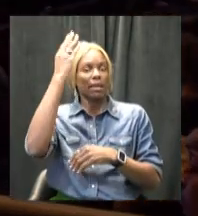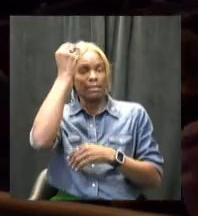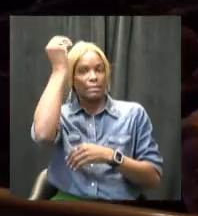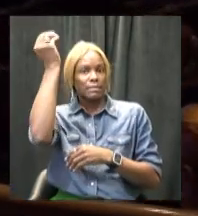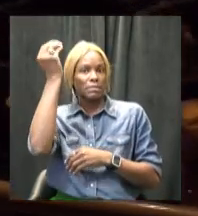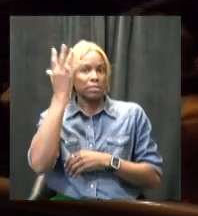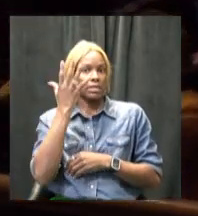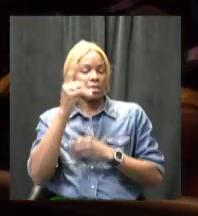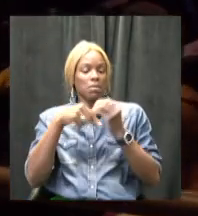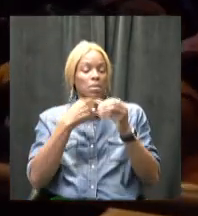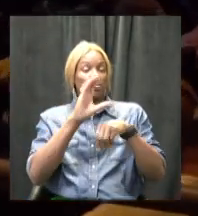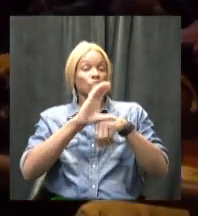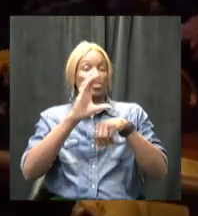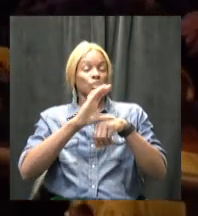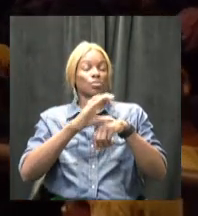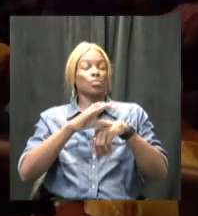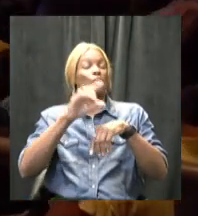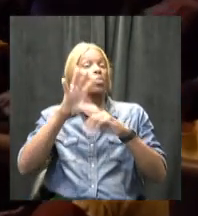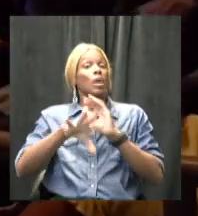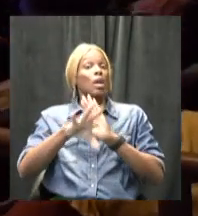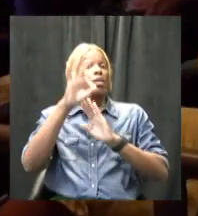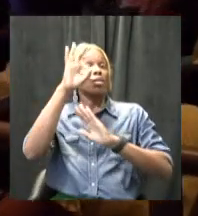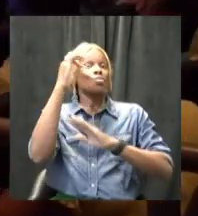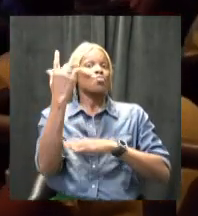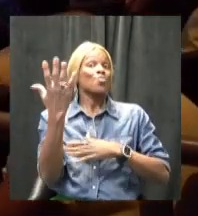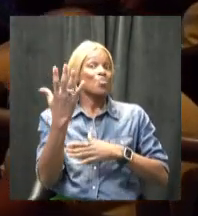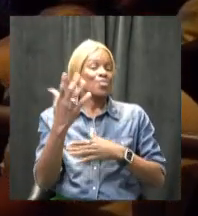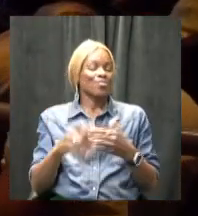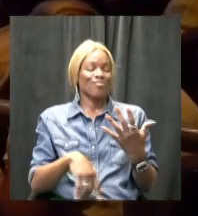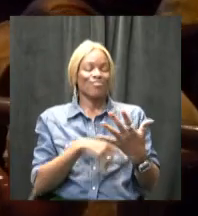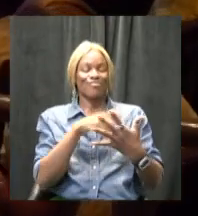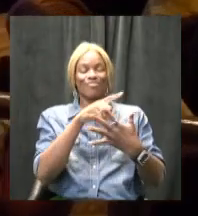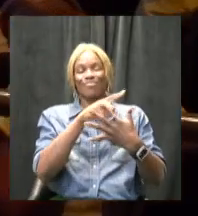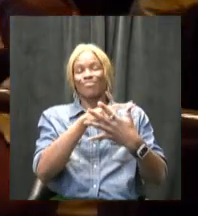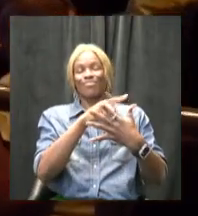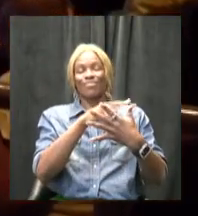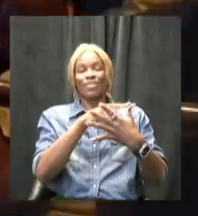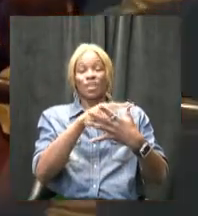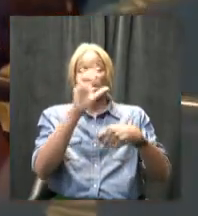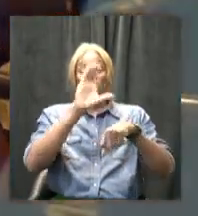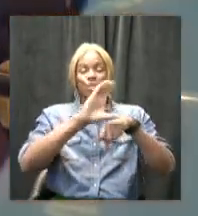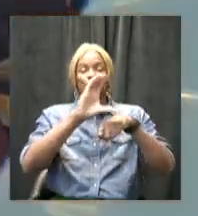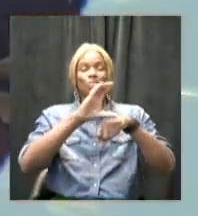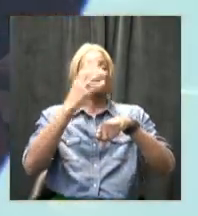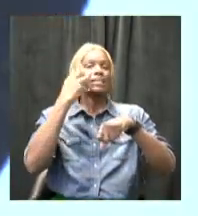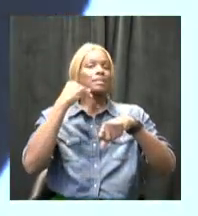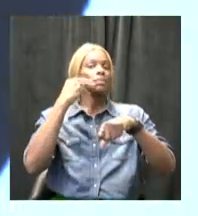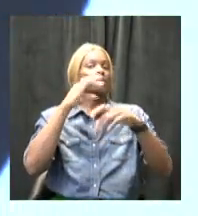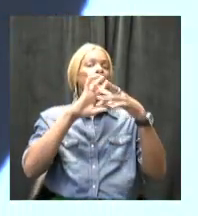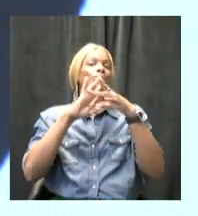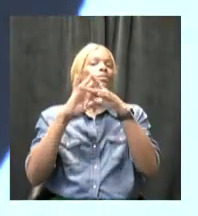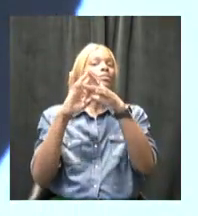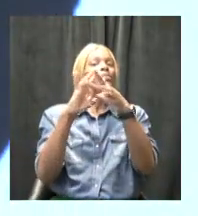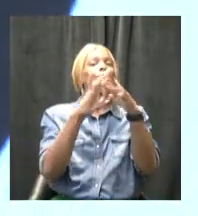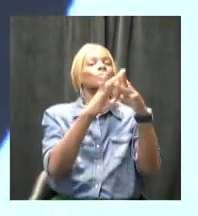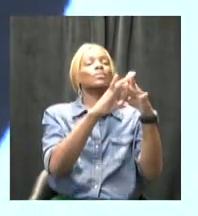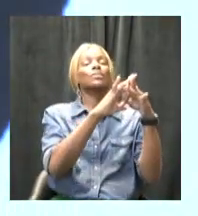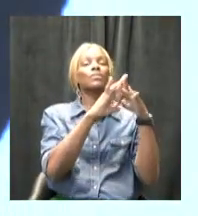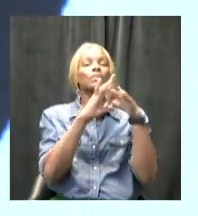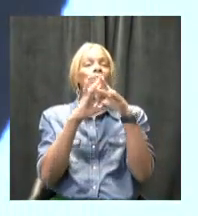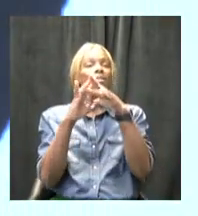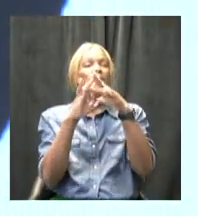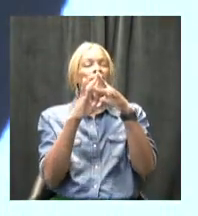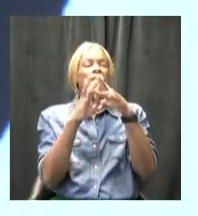we discover about the church. First of all, the church has unity. Somebody say unity. It's an